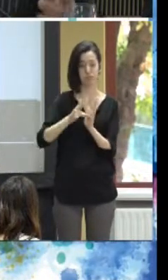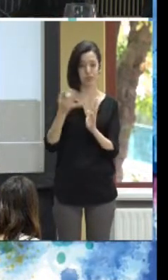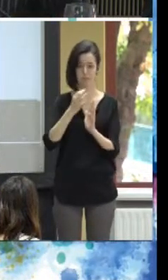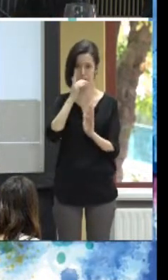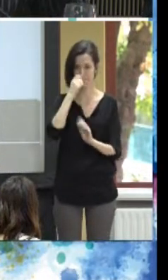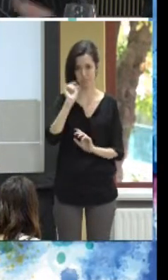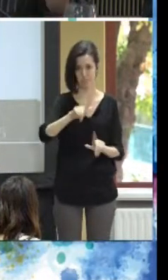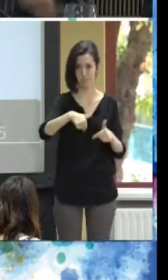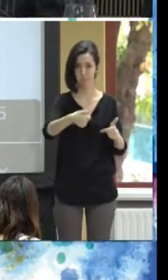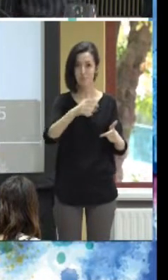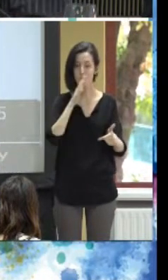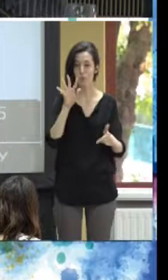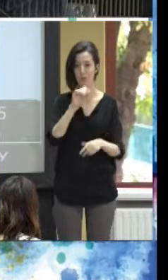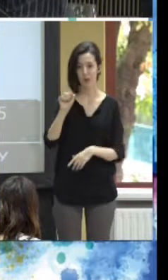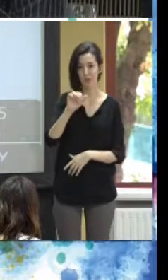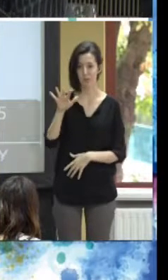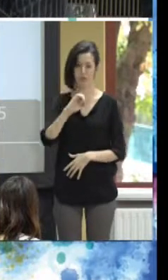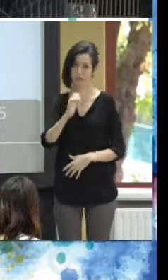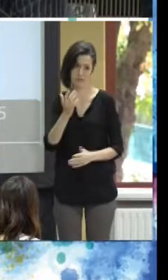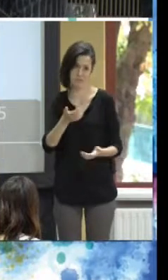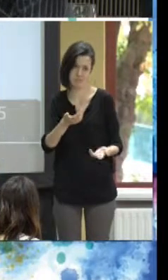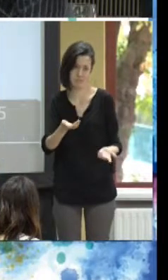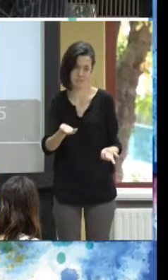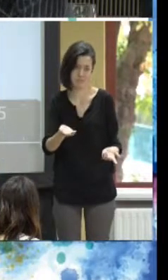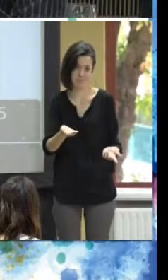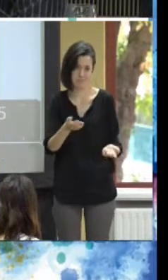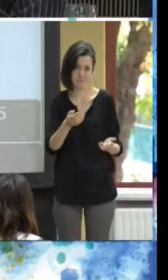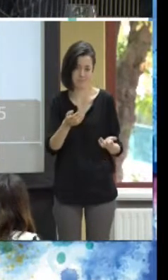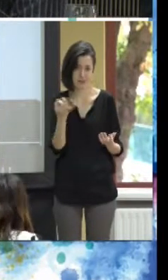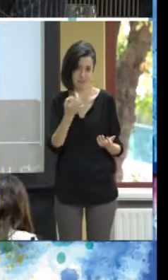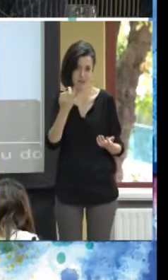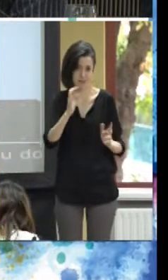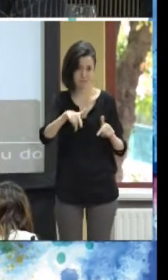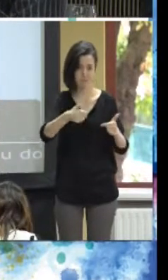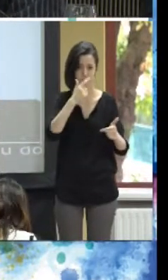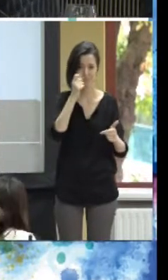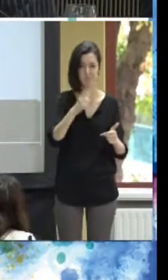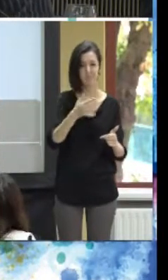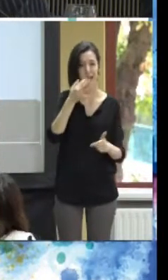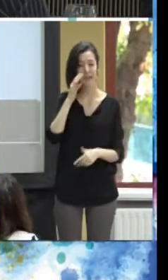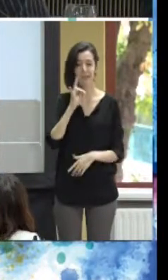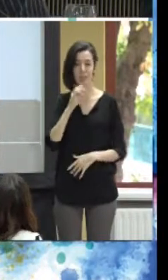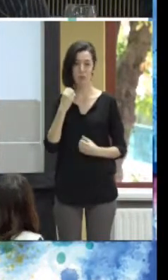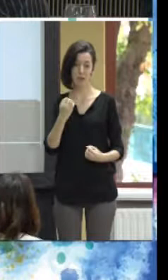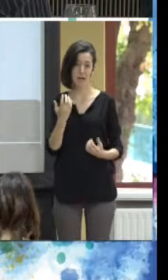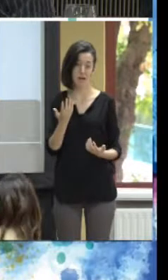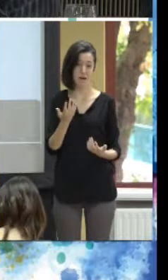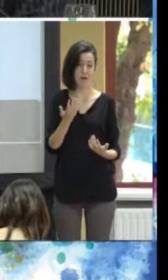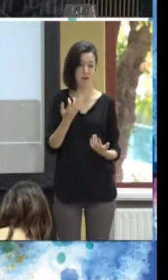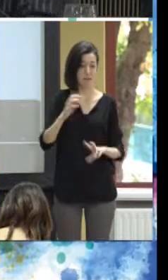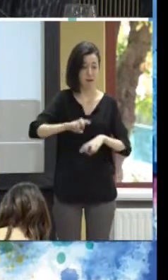that technology, you don't want to use it again. Last but not least, we have, what is this?